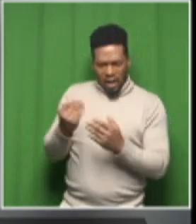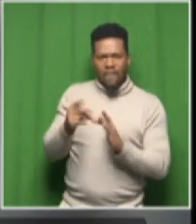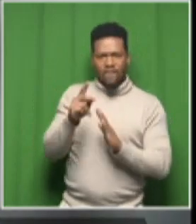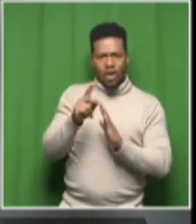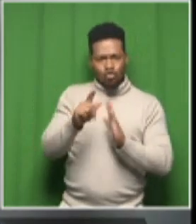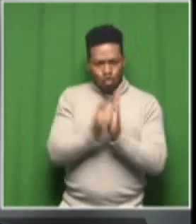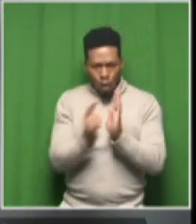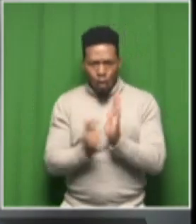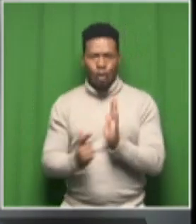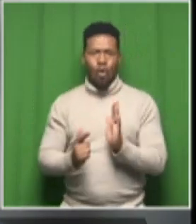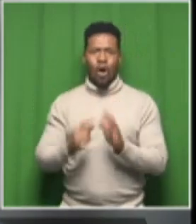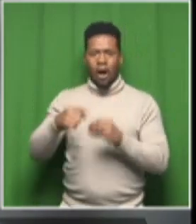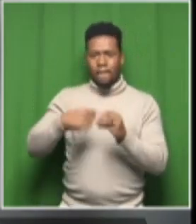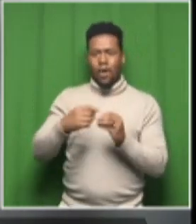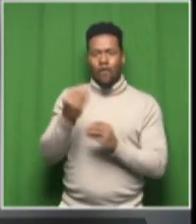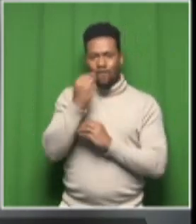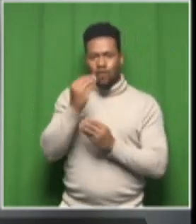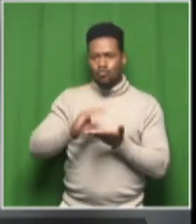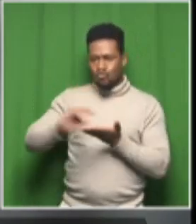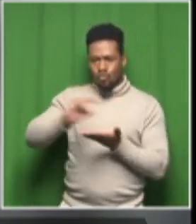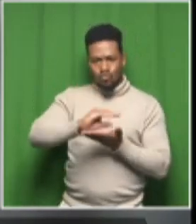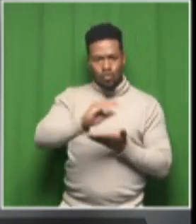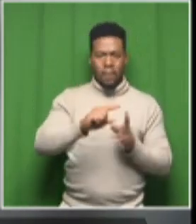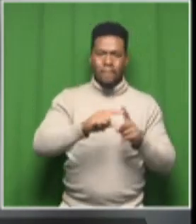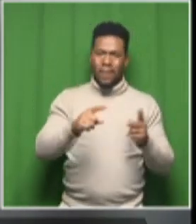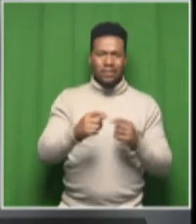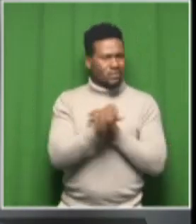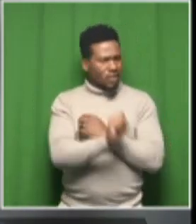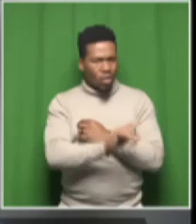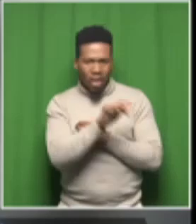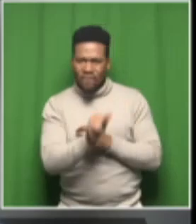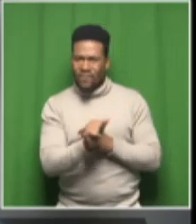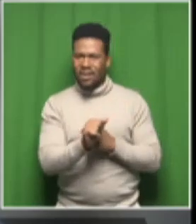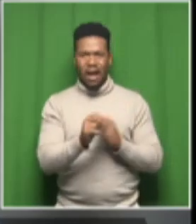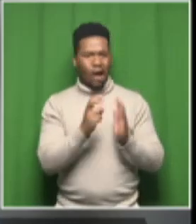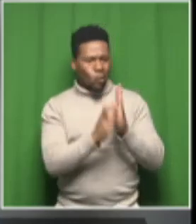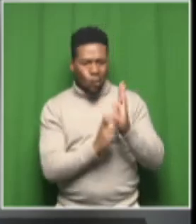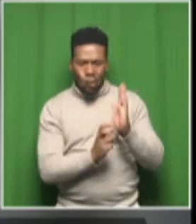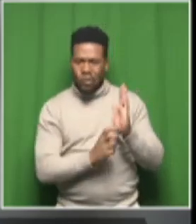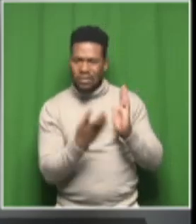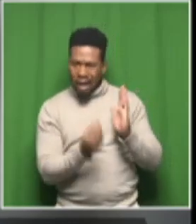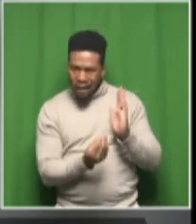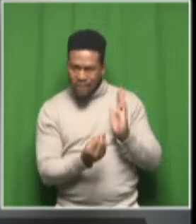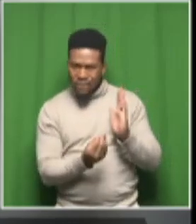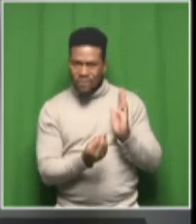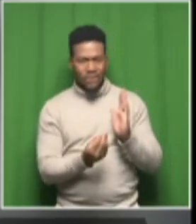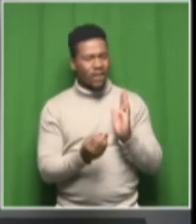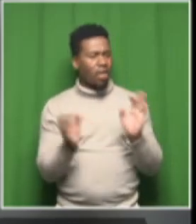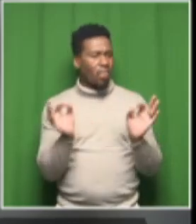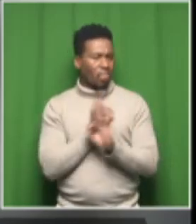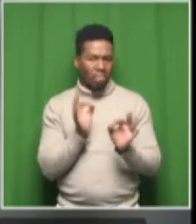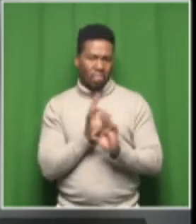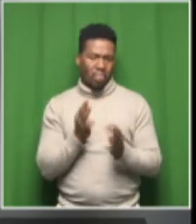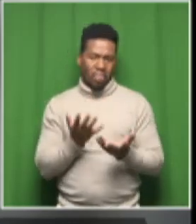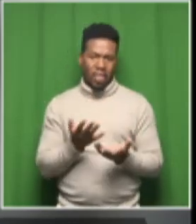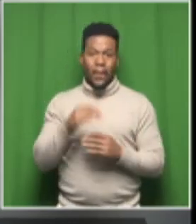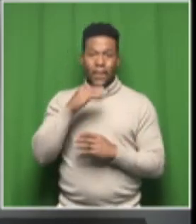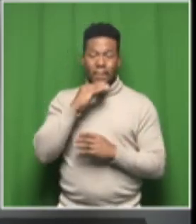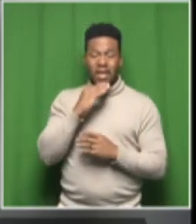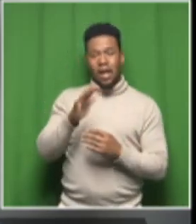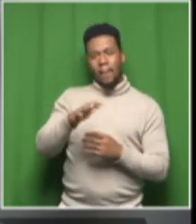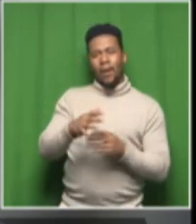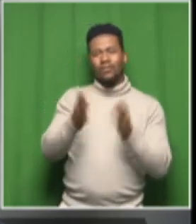donations. South Africa does not have any regulations around food donations, which means over 10 million